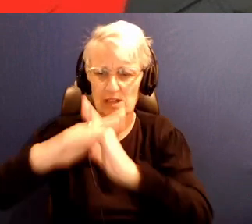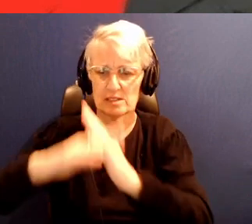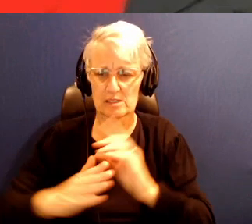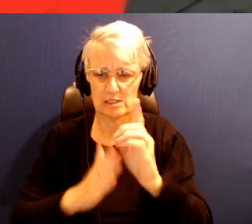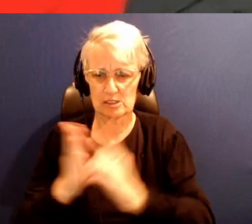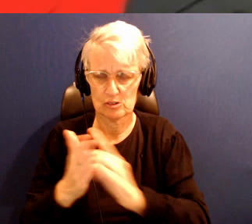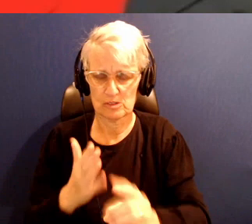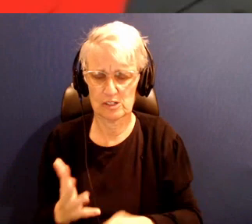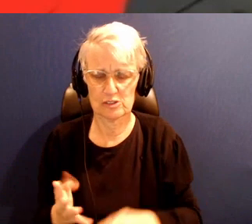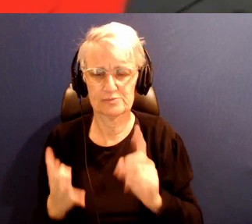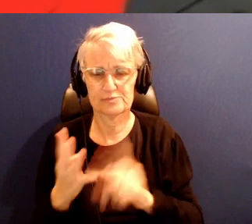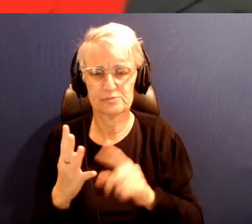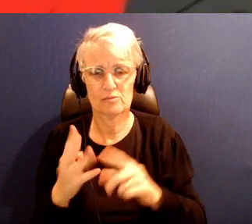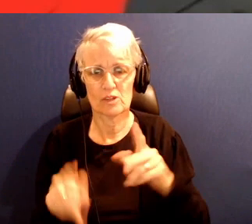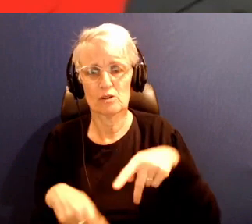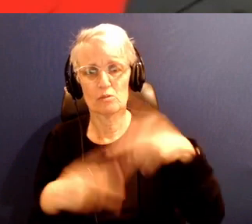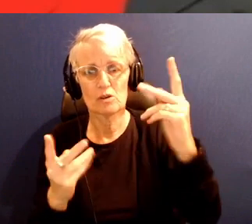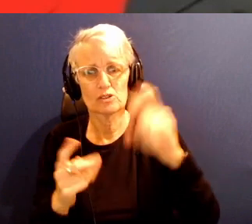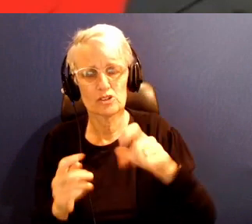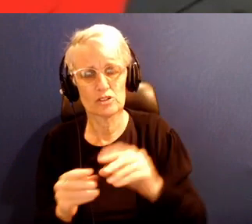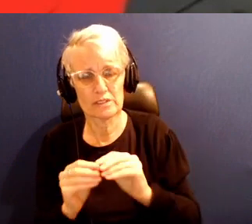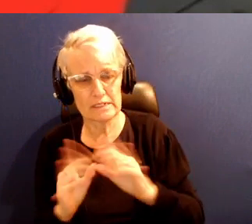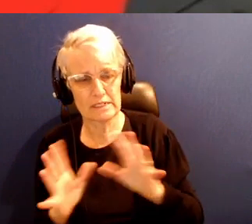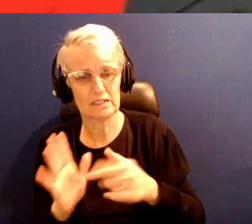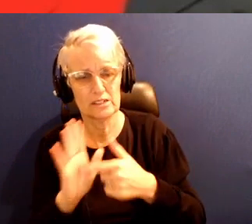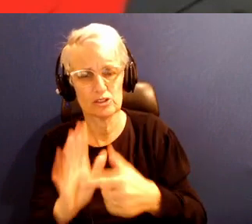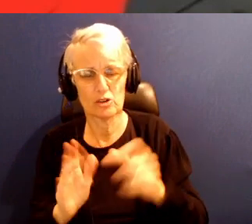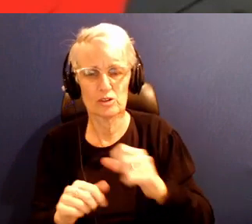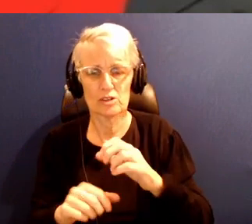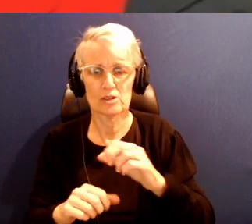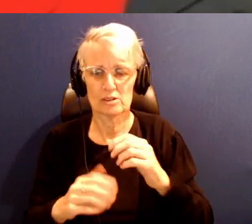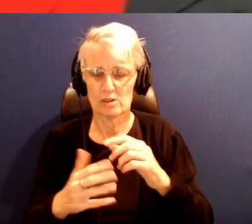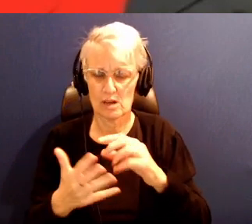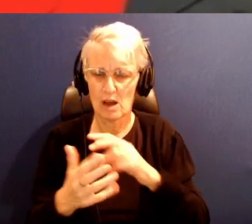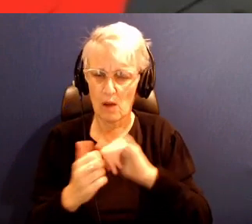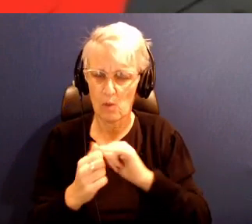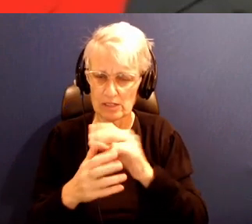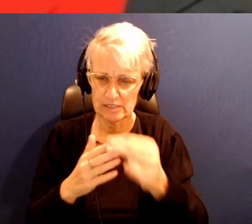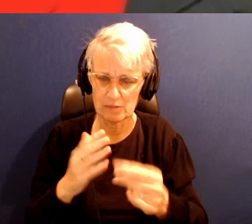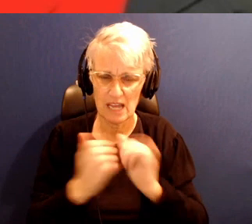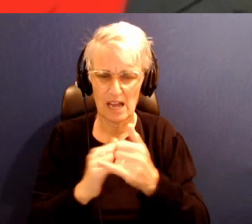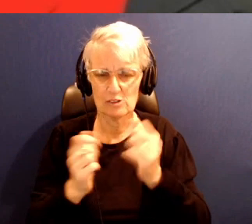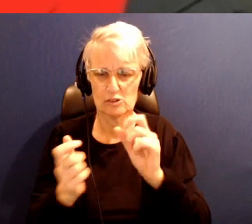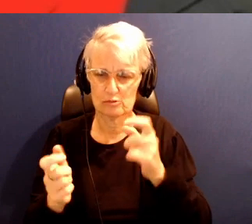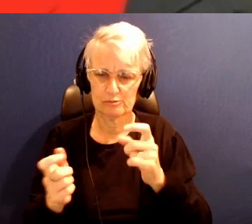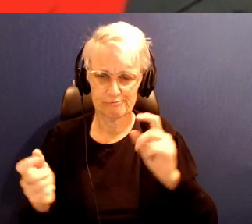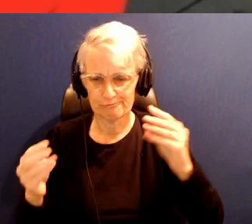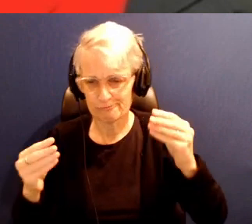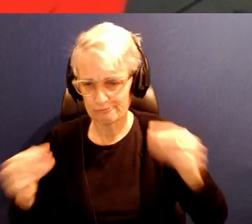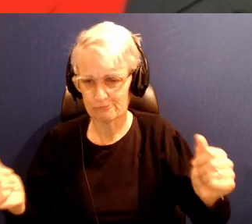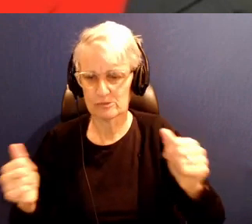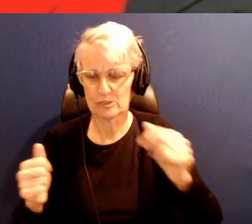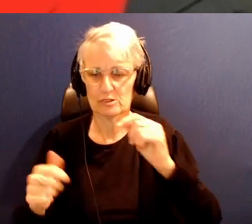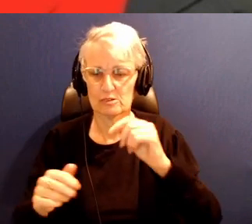discrimination. 4. Proposals should clearly demonstrate the steps that will be taken to overcome the challenges and barriers faced